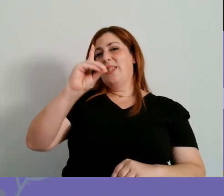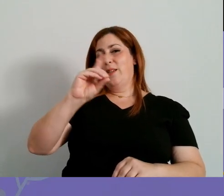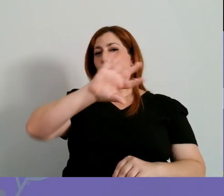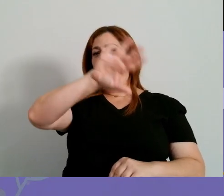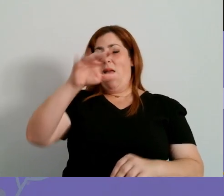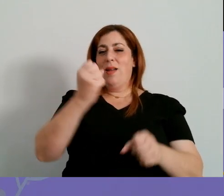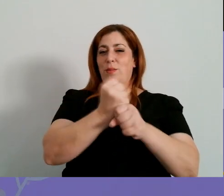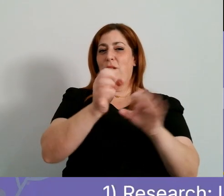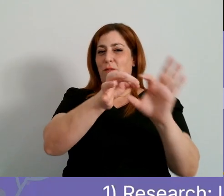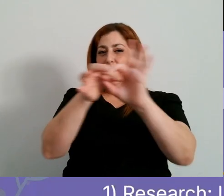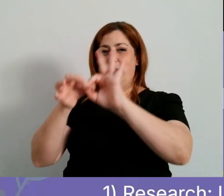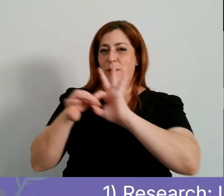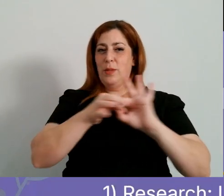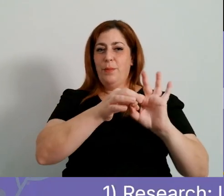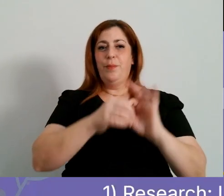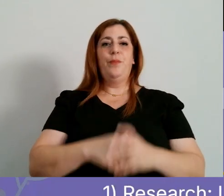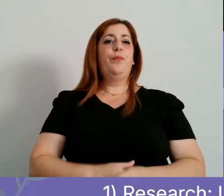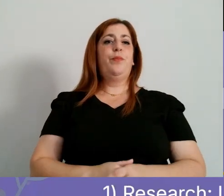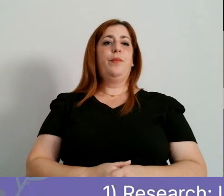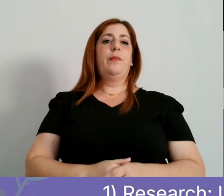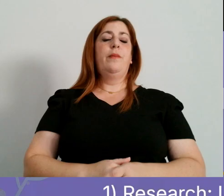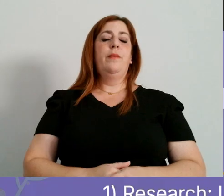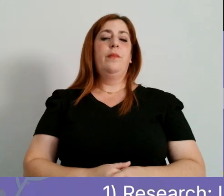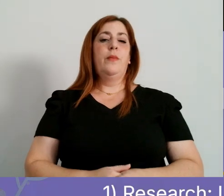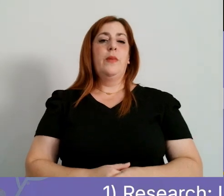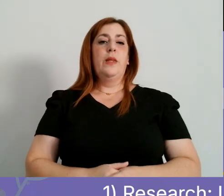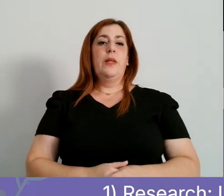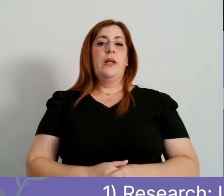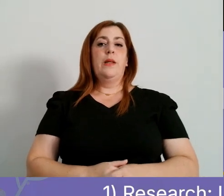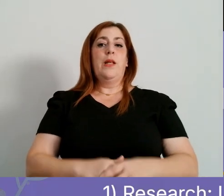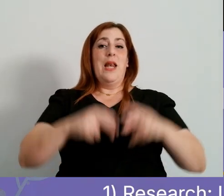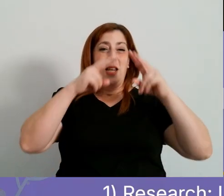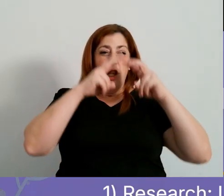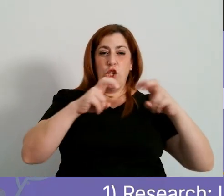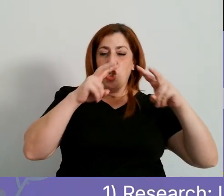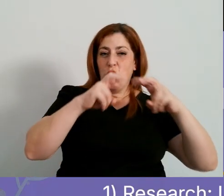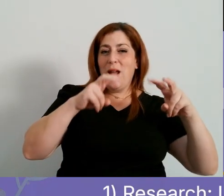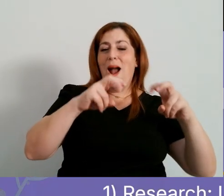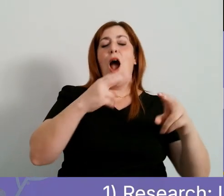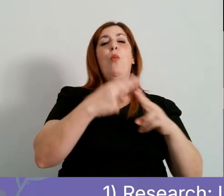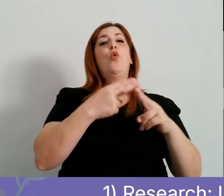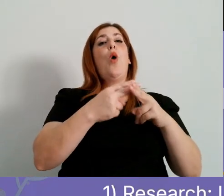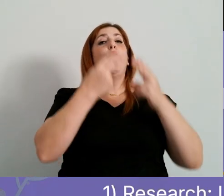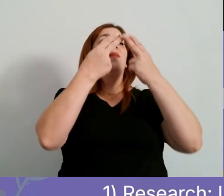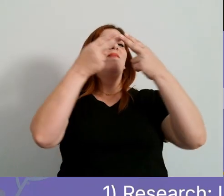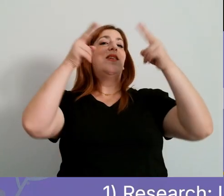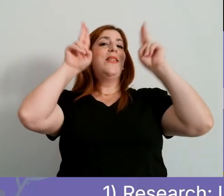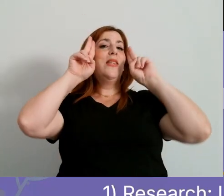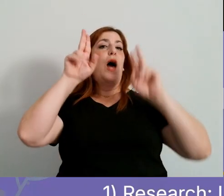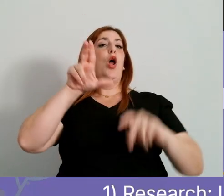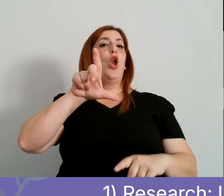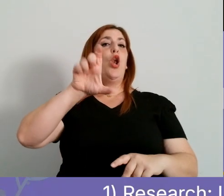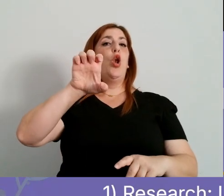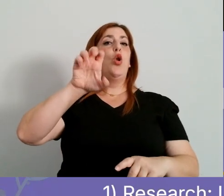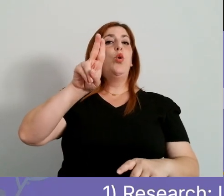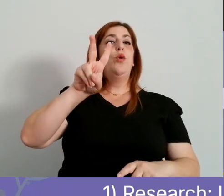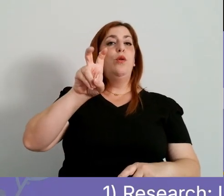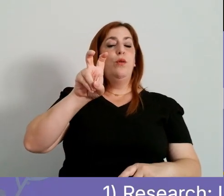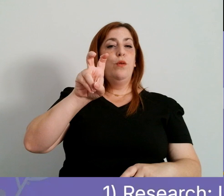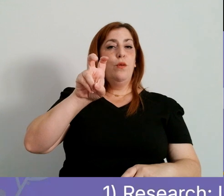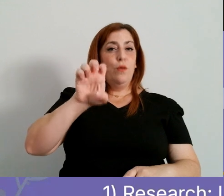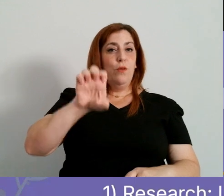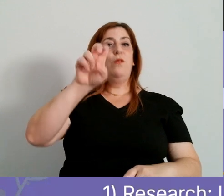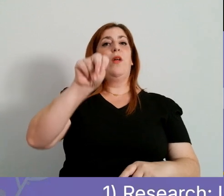yeah, okay. So the research was done by KU Leuven, and we